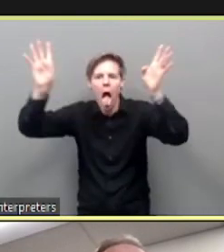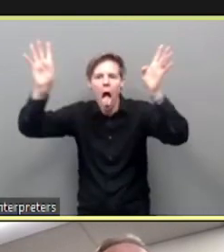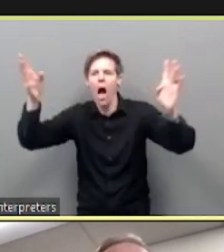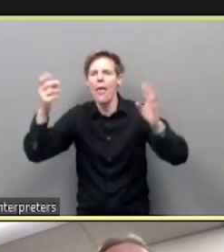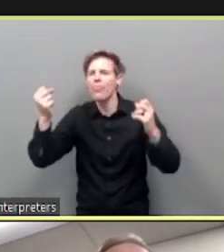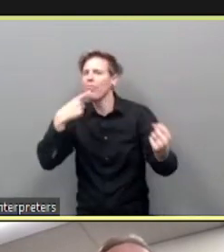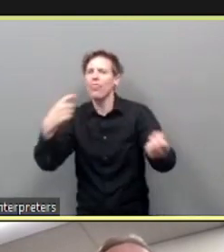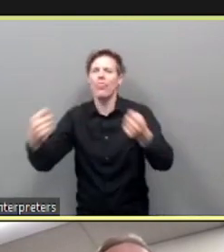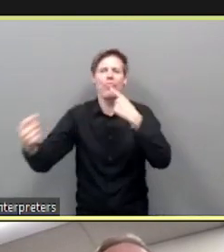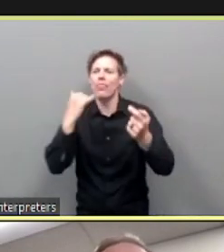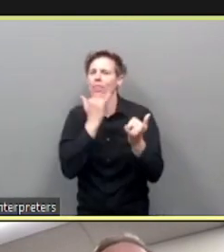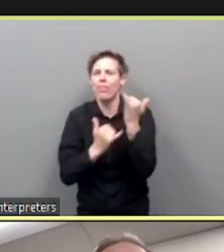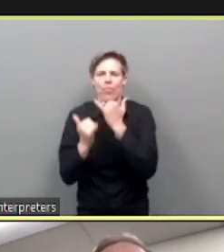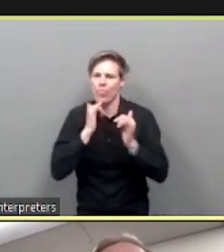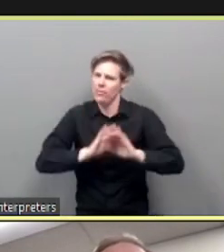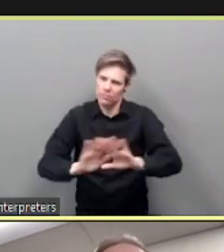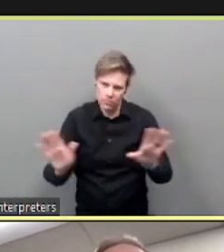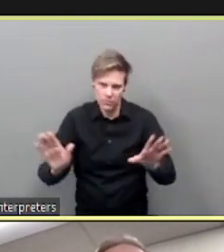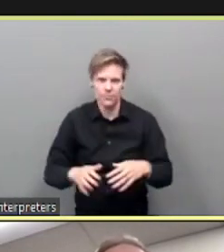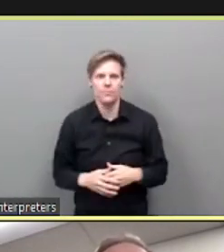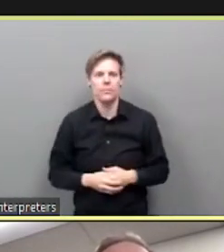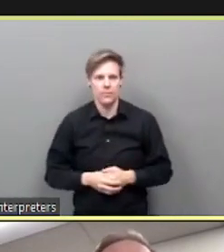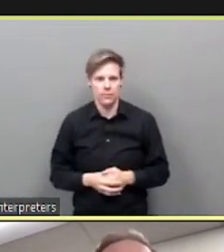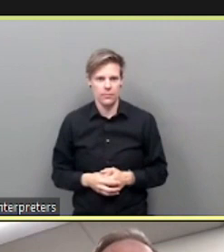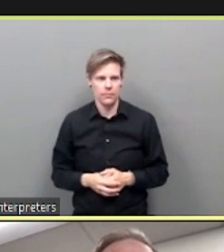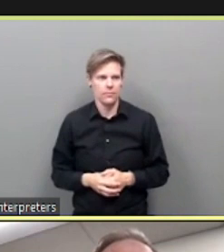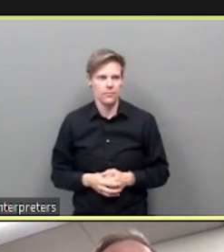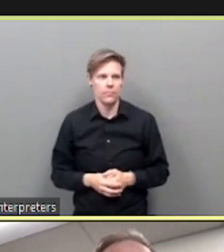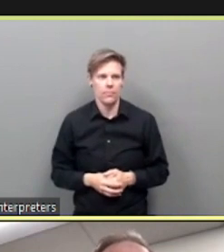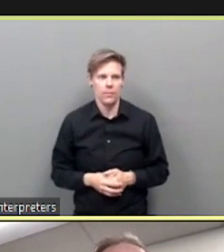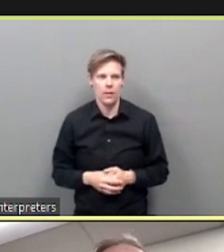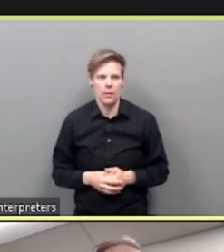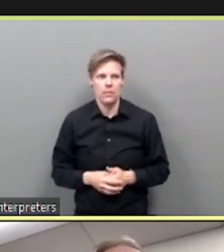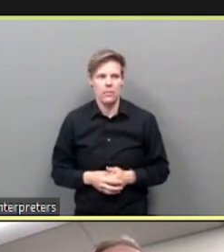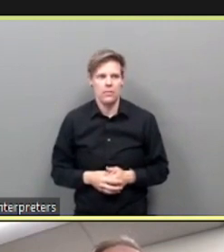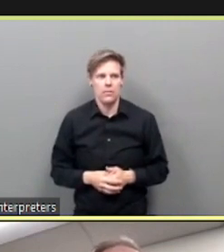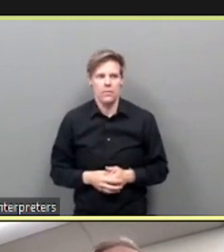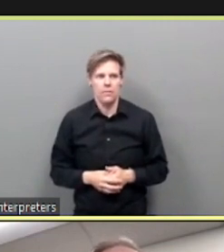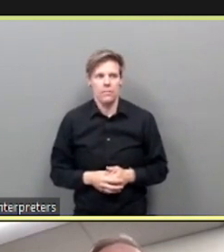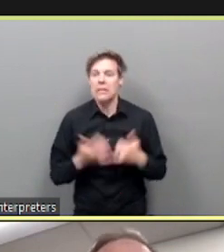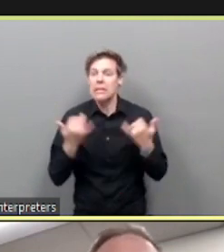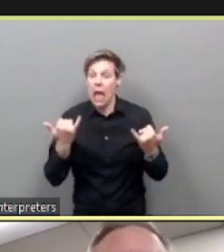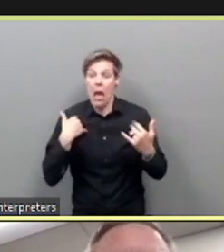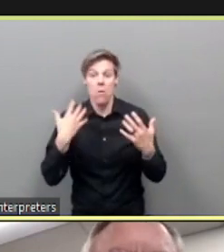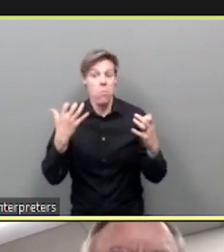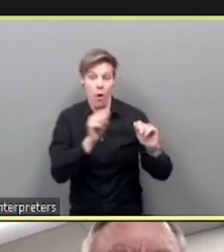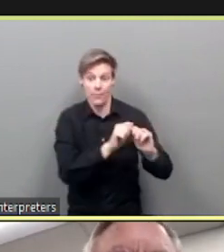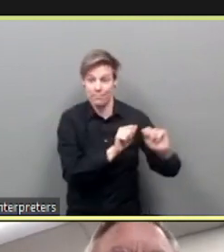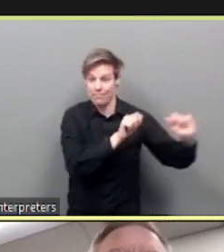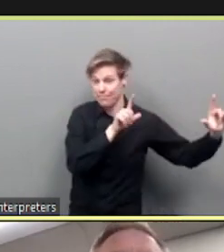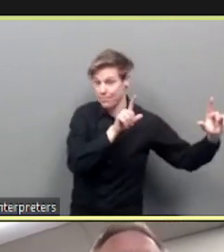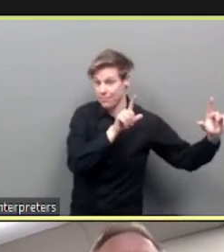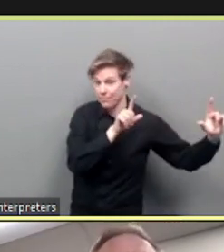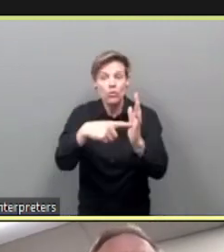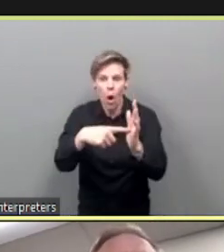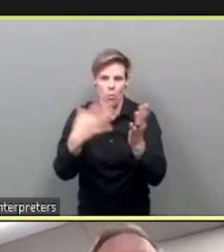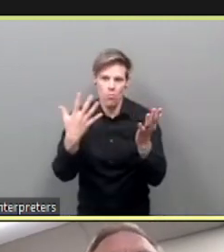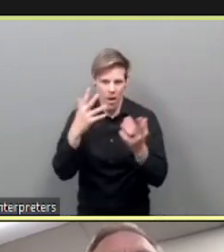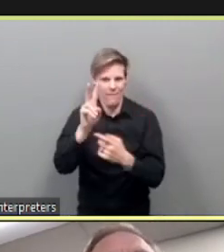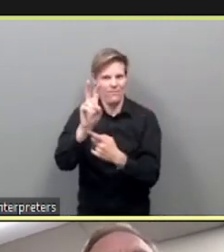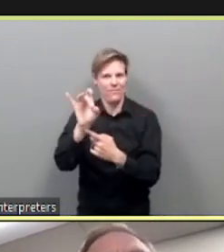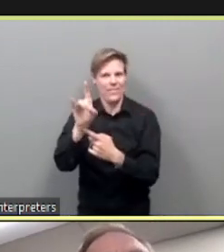I wanted to share this video with you. It's very well done. Speaking of avoiding hospitalization and